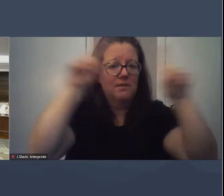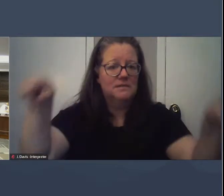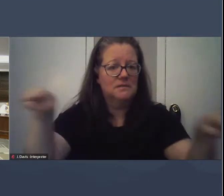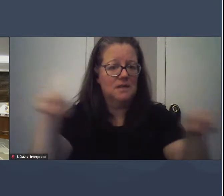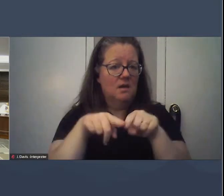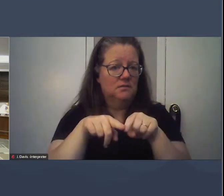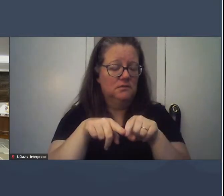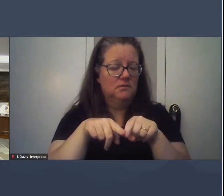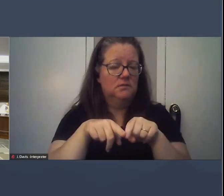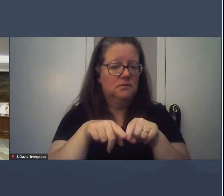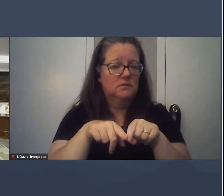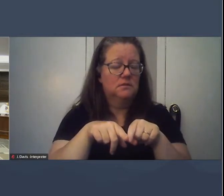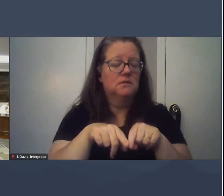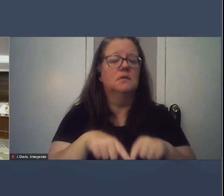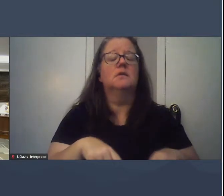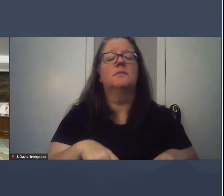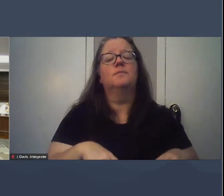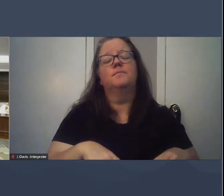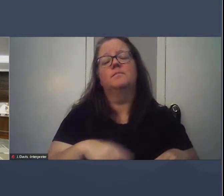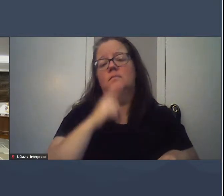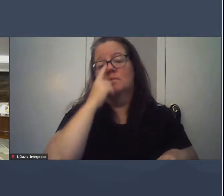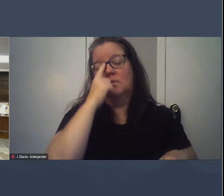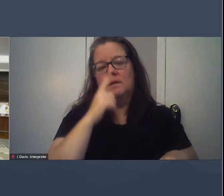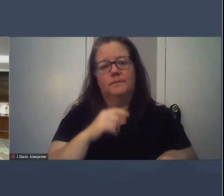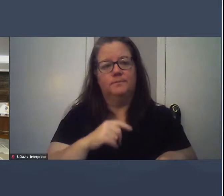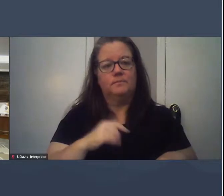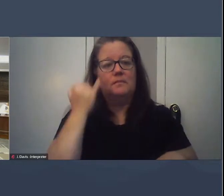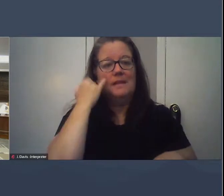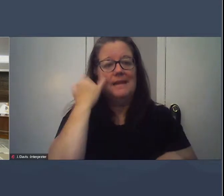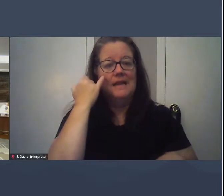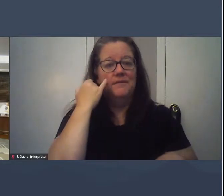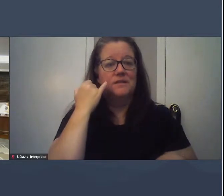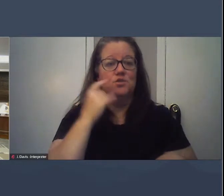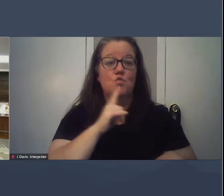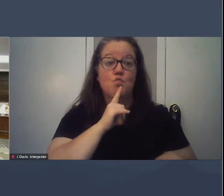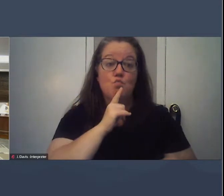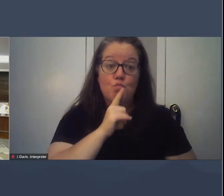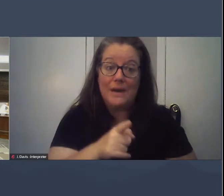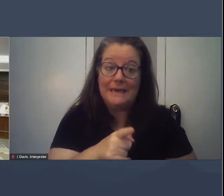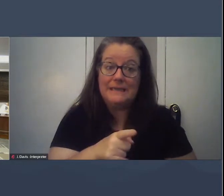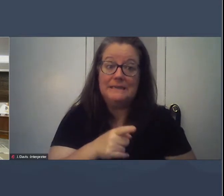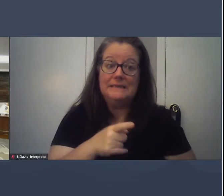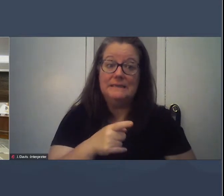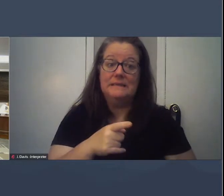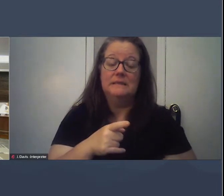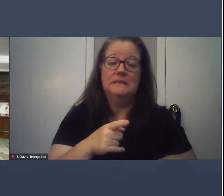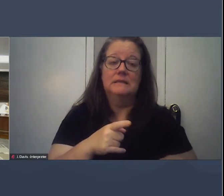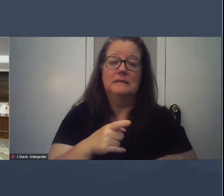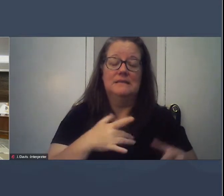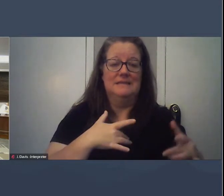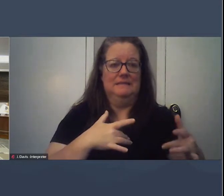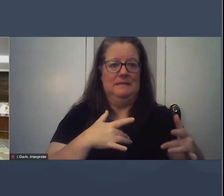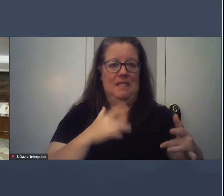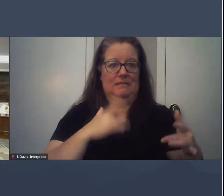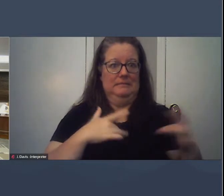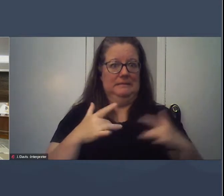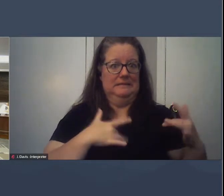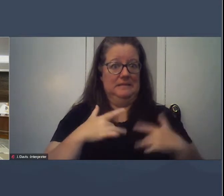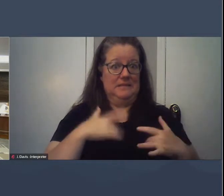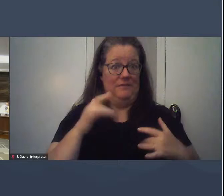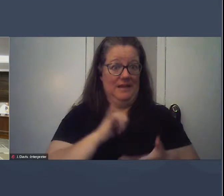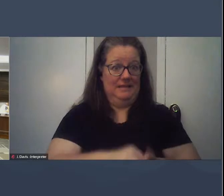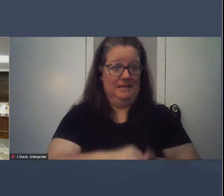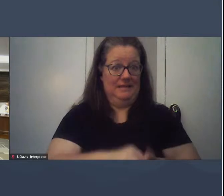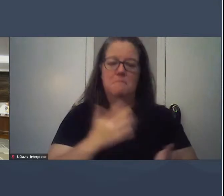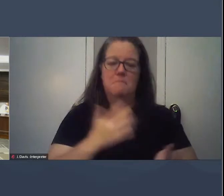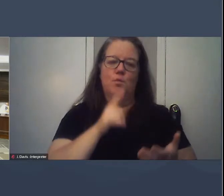Point of information and point of thought. If it's really that sensitive that we can't give the council a map, then we probably don't need to